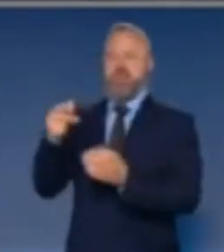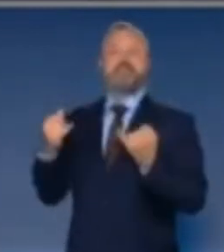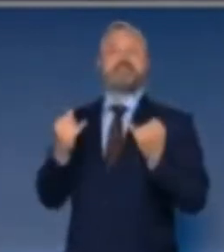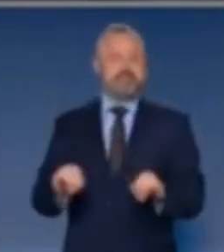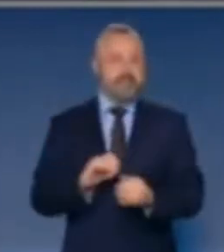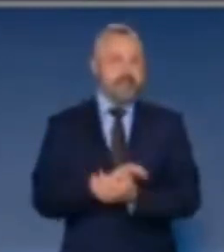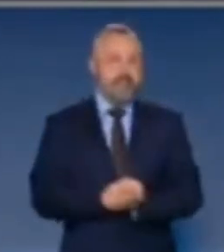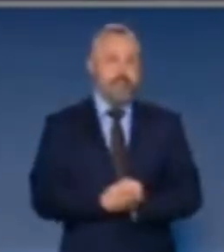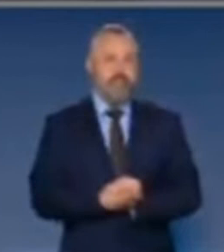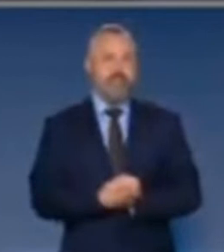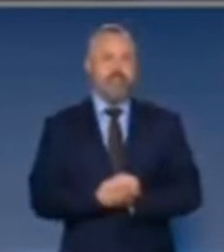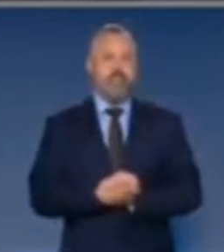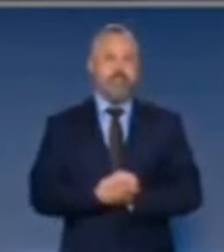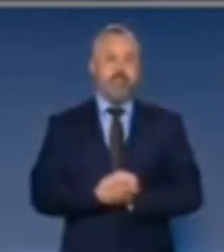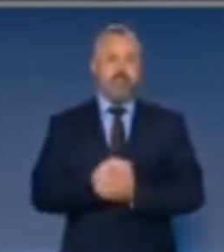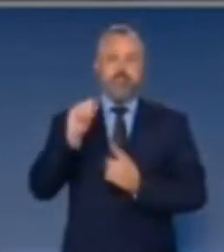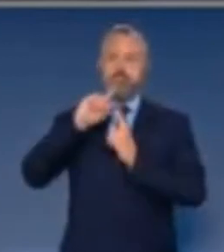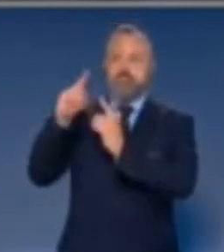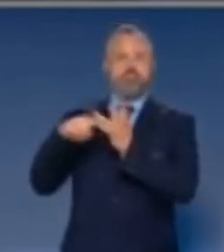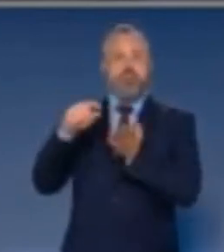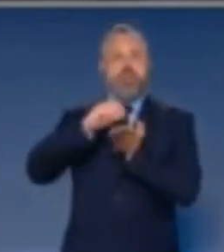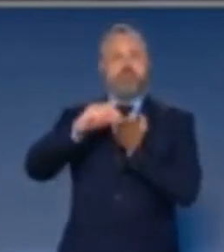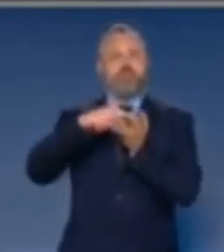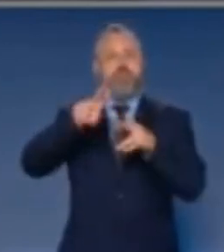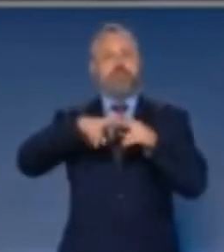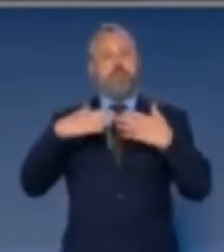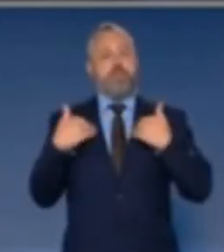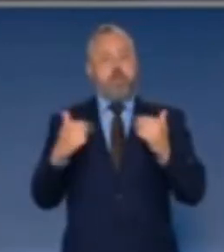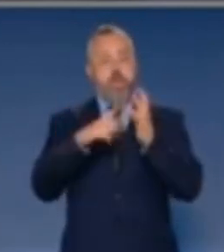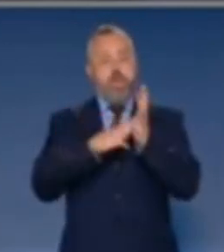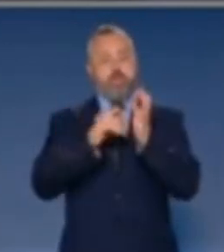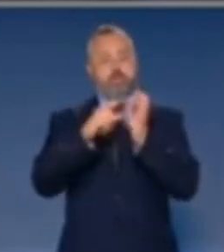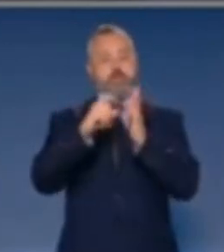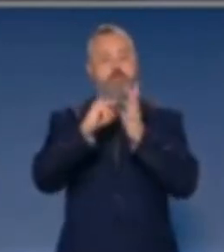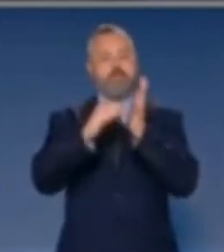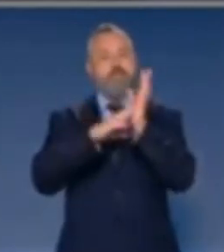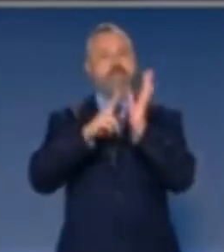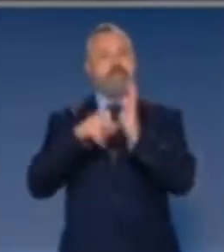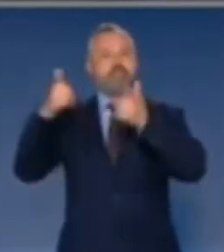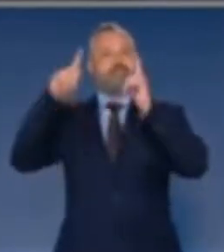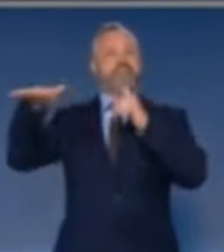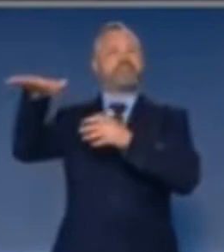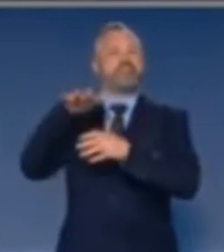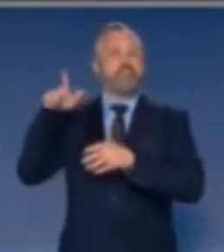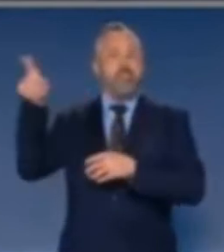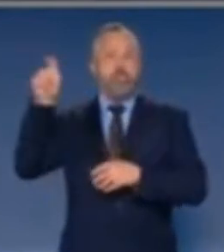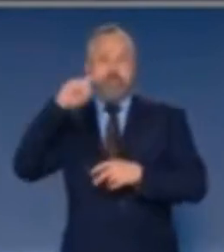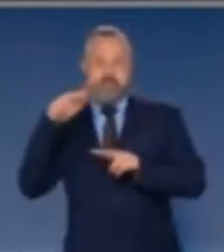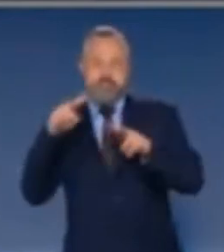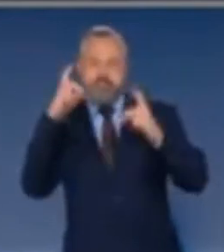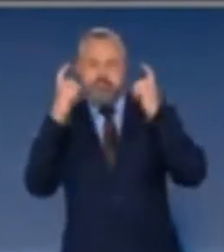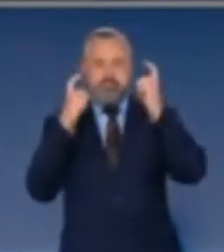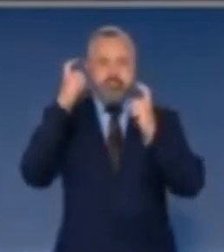Health Ombudsman in Queensland, which will make a determination about whether to refer the incident onto the Australian Health